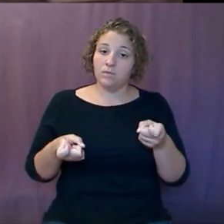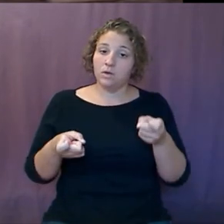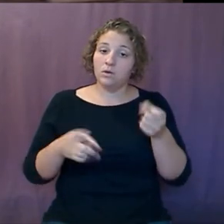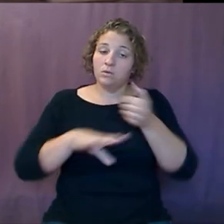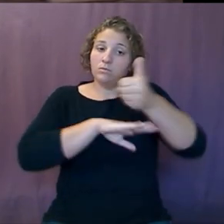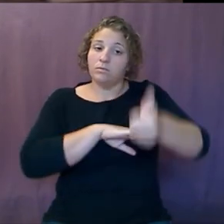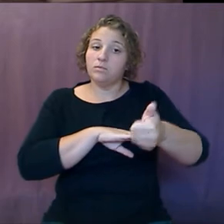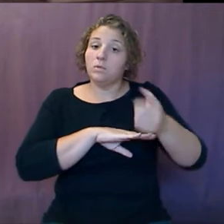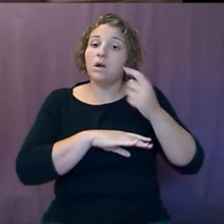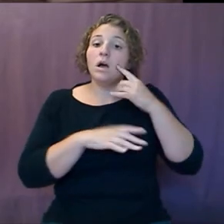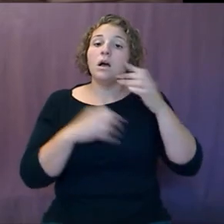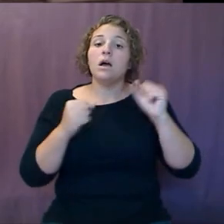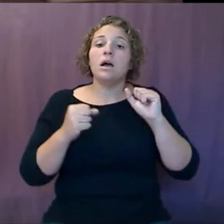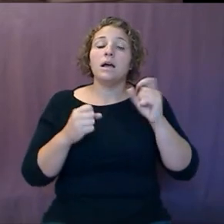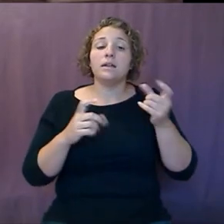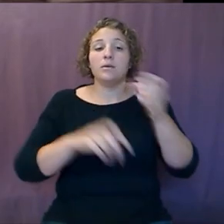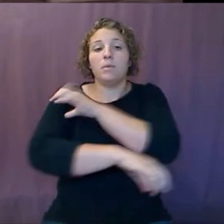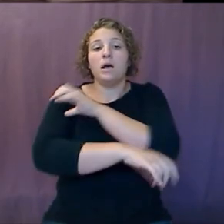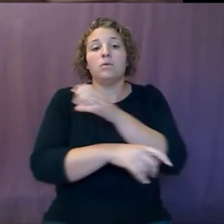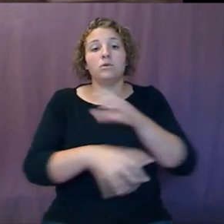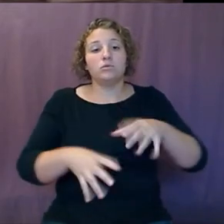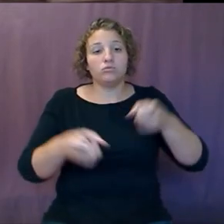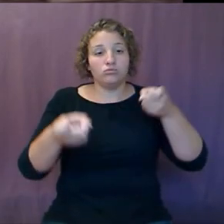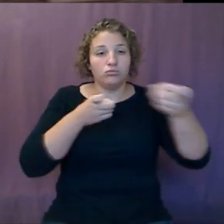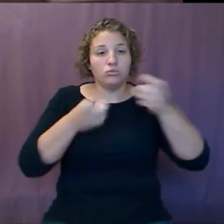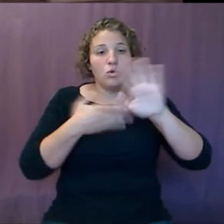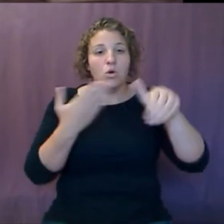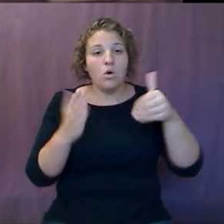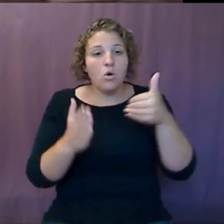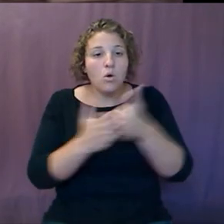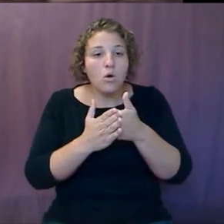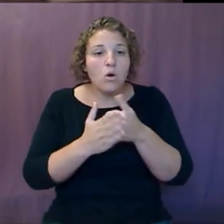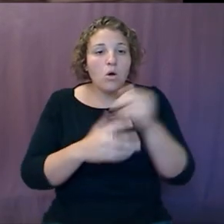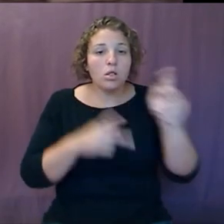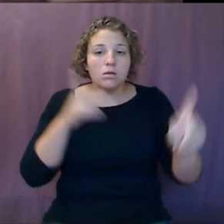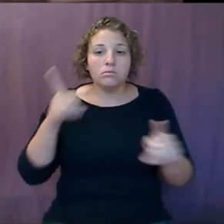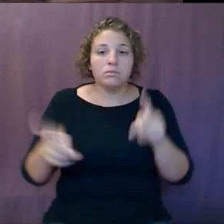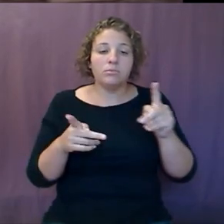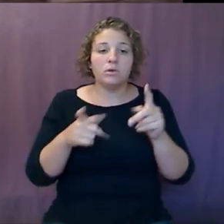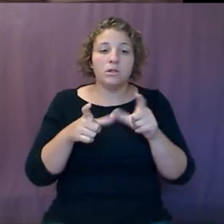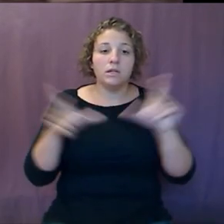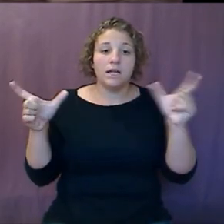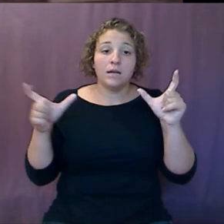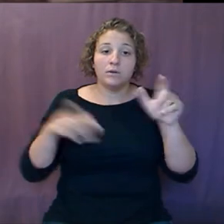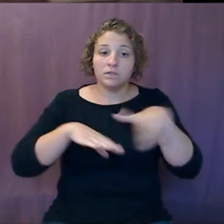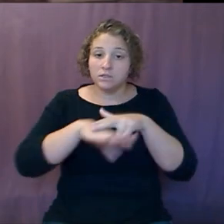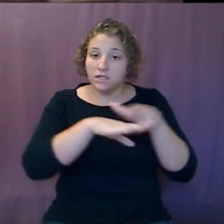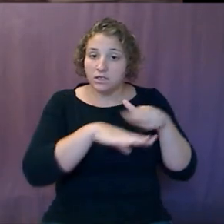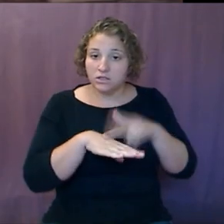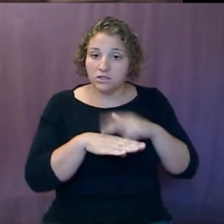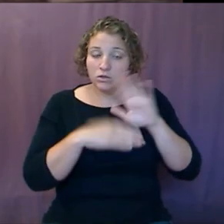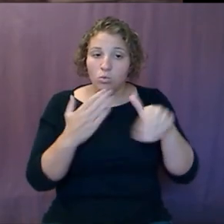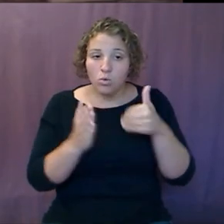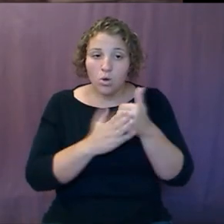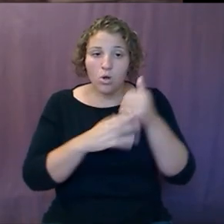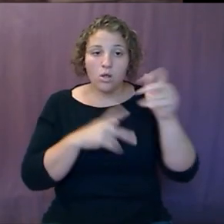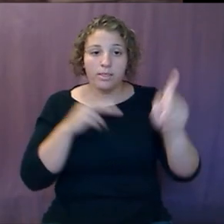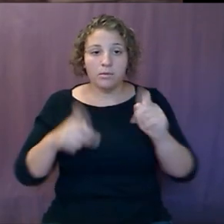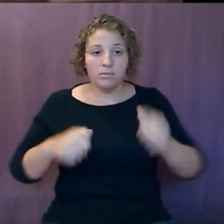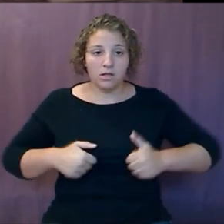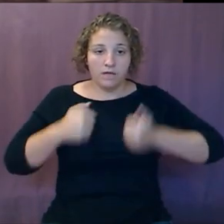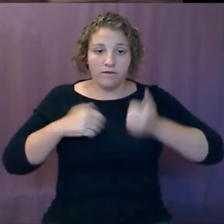him over all kindreds and tongues and nations and all that dwell upon the earth again a term of the